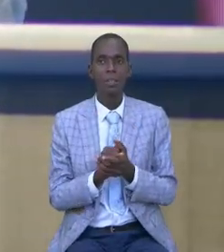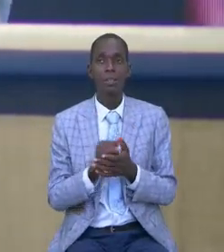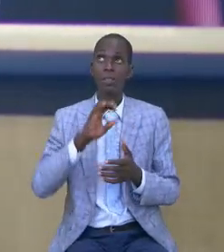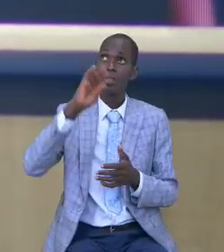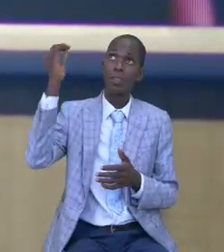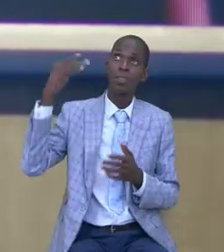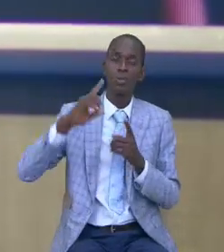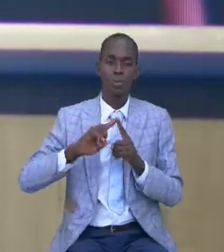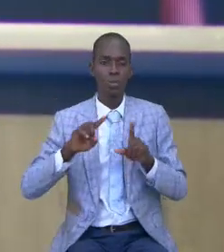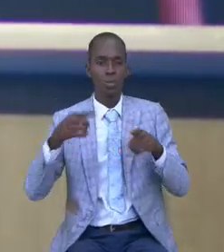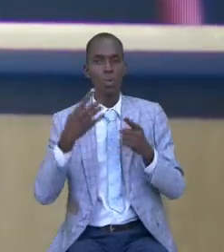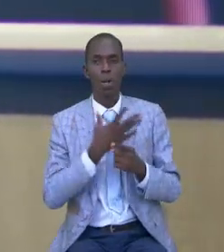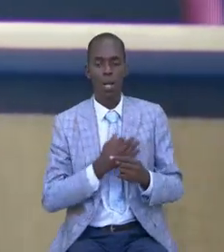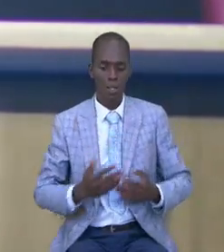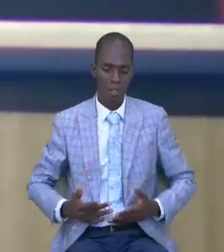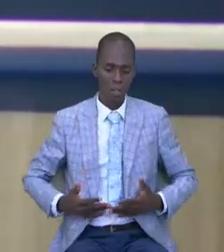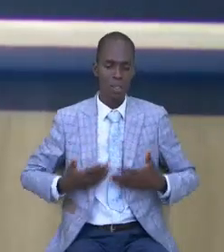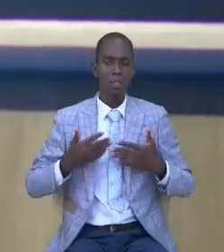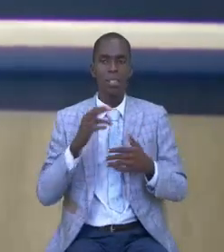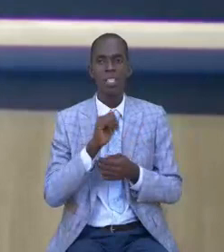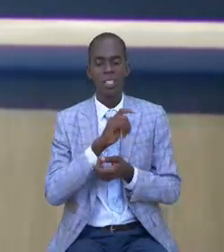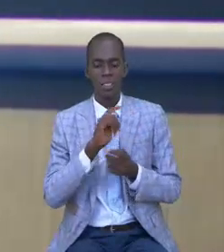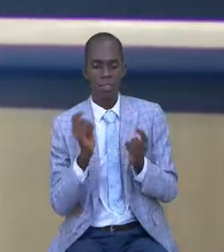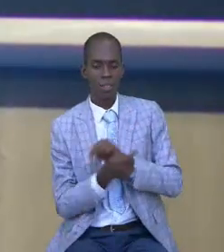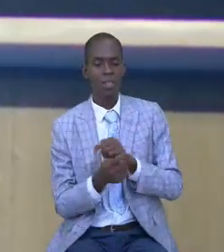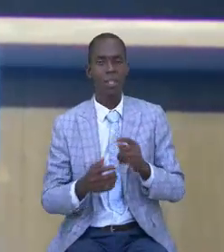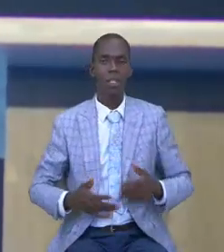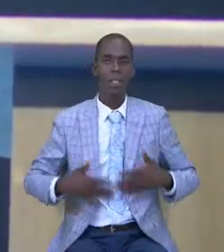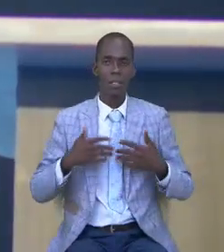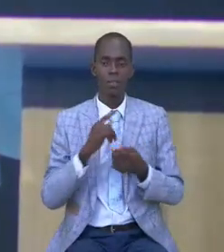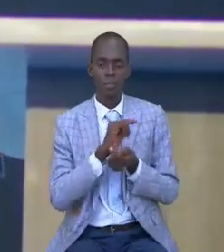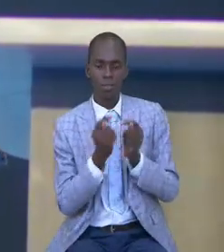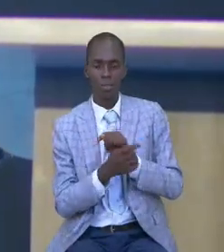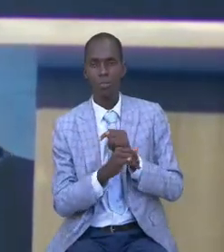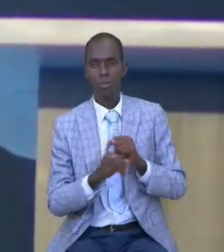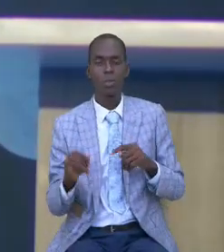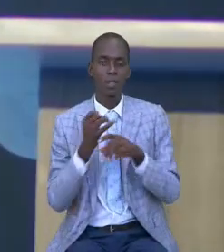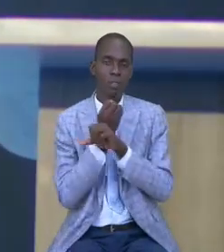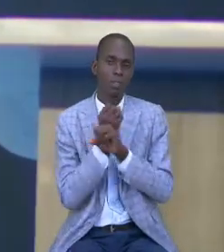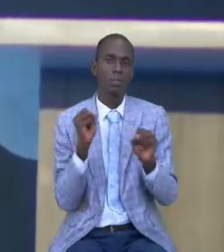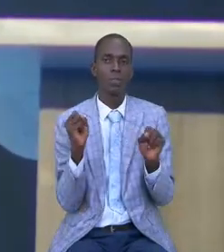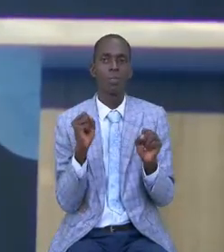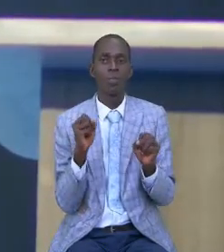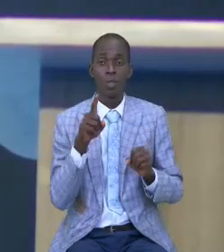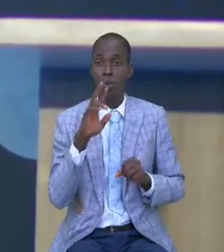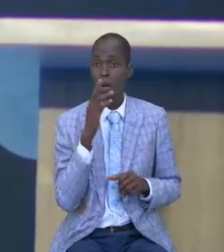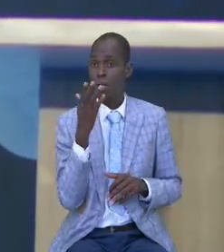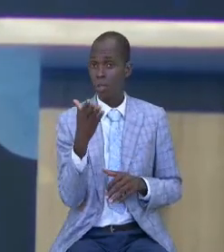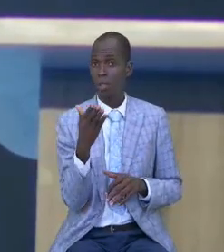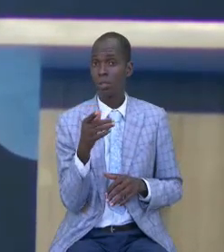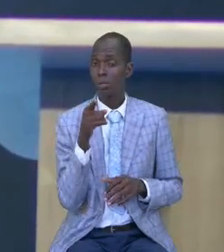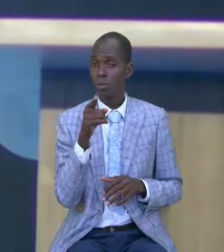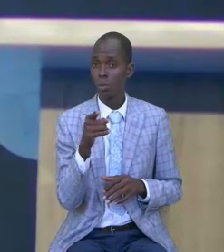and live a transformed life, transforming salvation. You're there, you